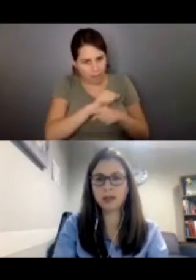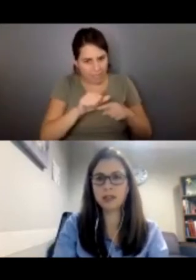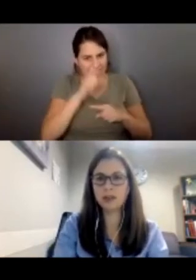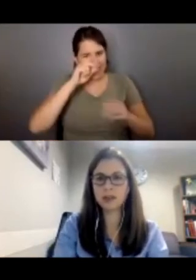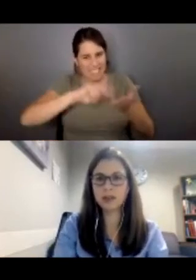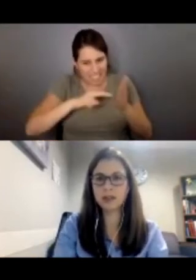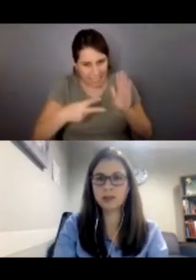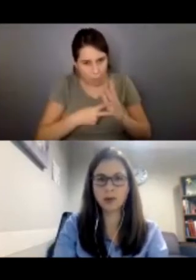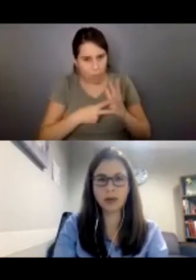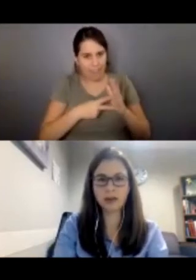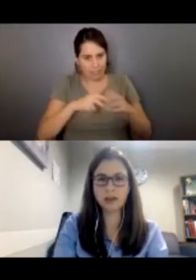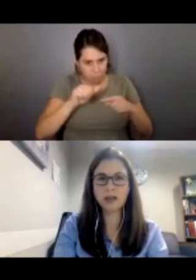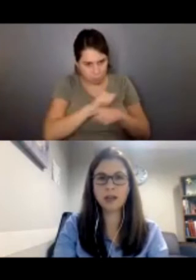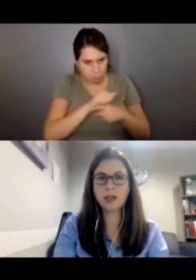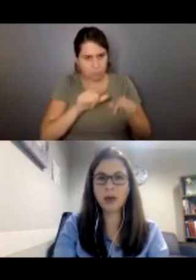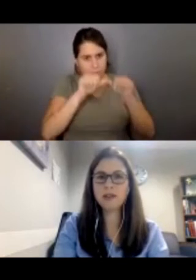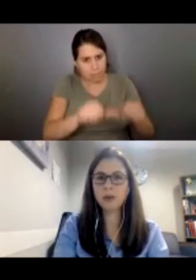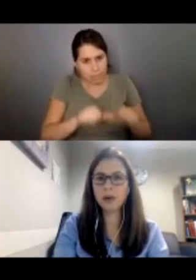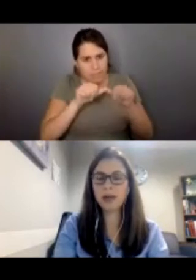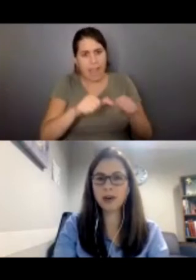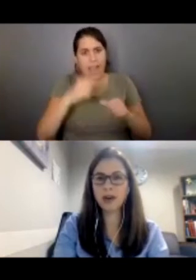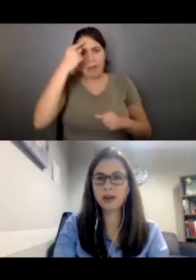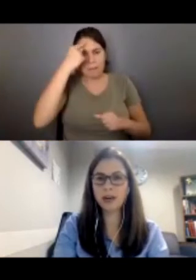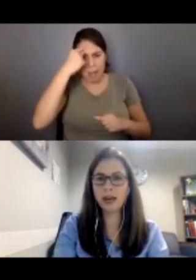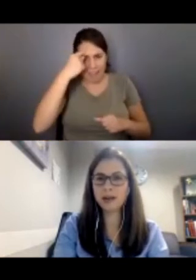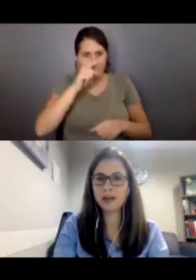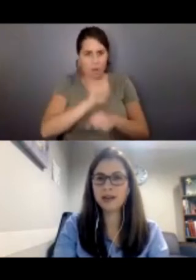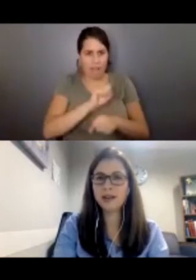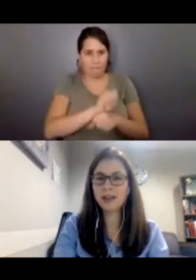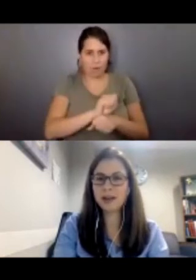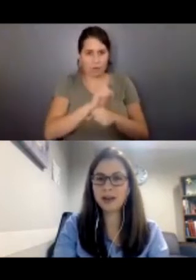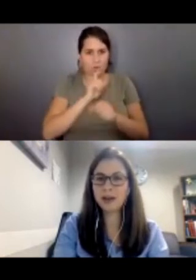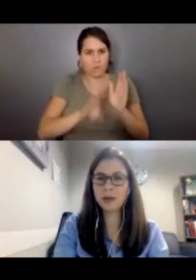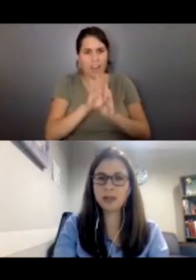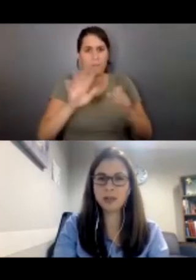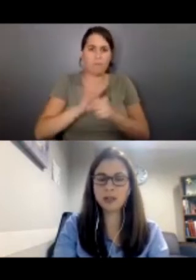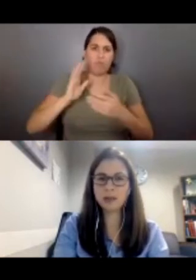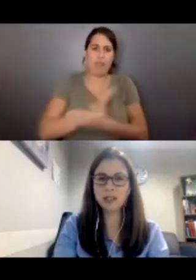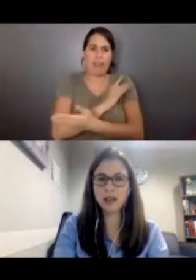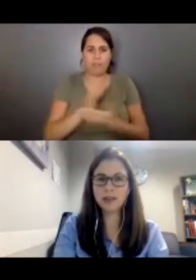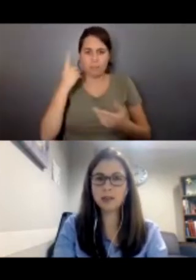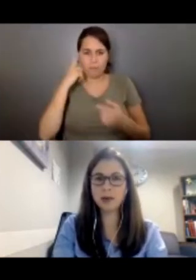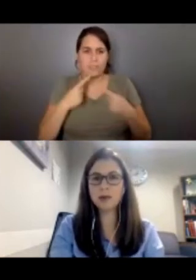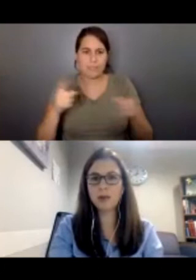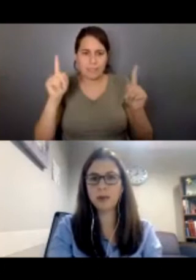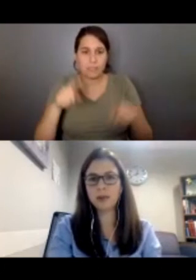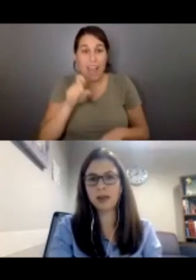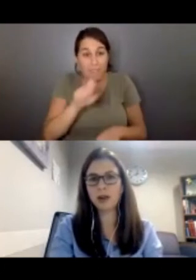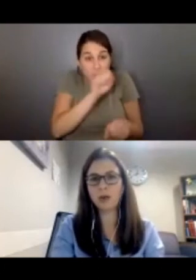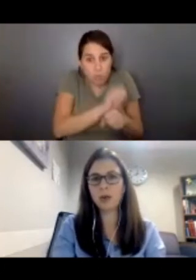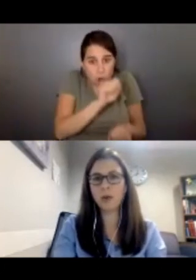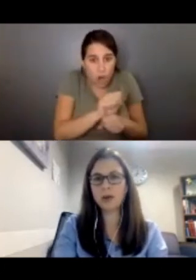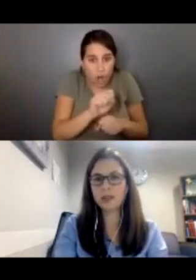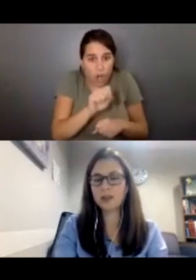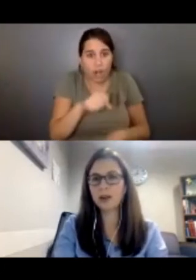of abilities that success requires. You have to work at what you're not good at. In theory, people can do this themselves, but most people do